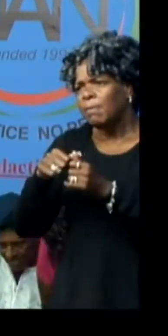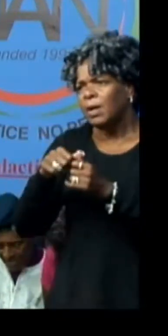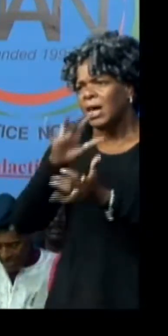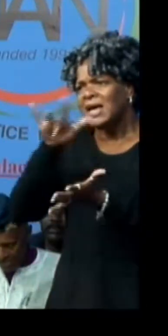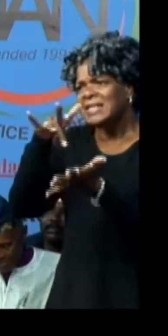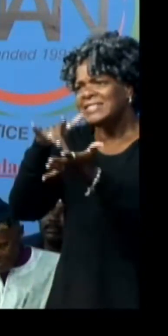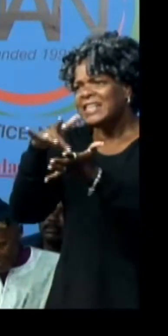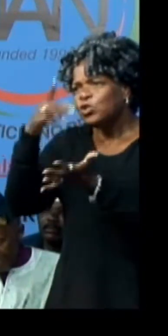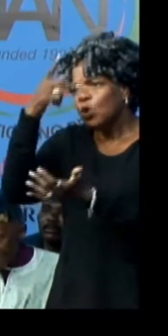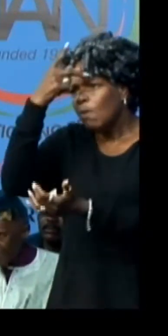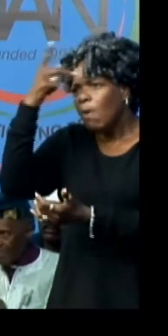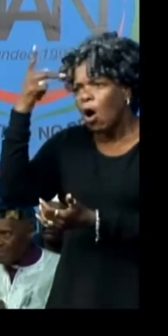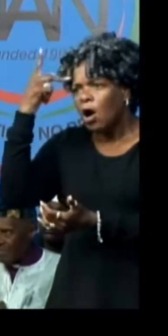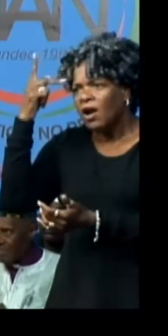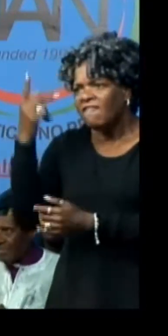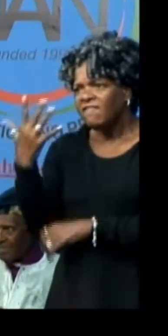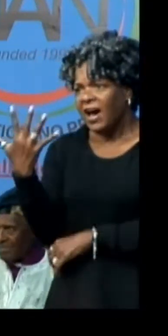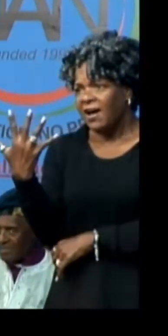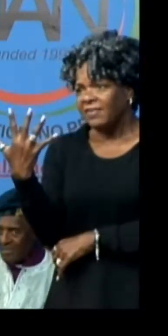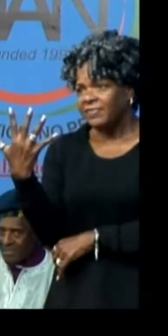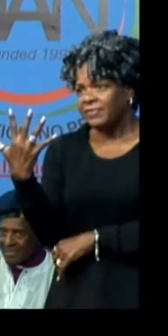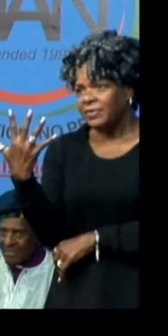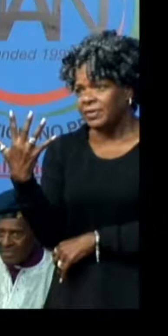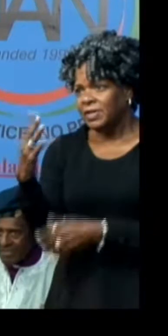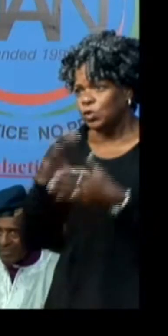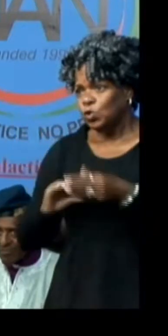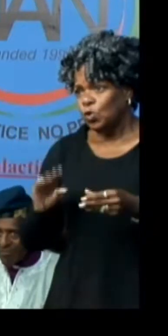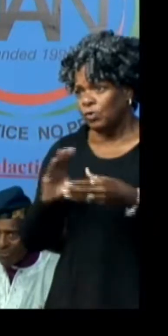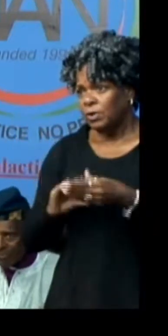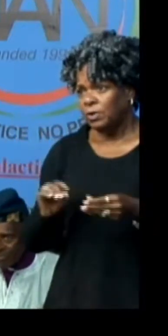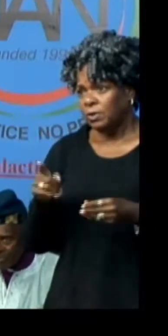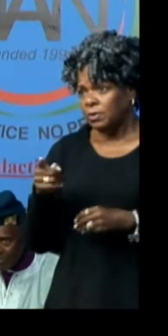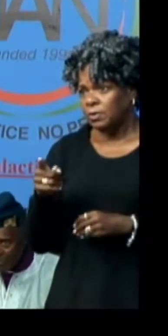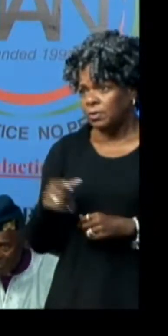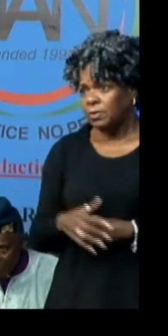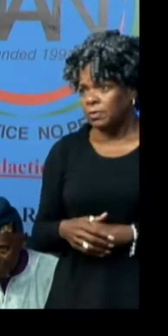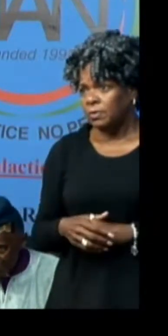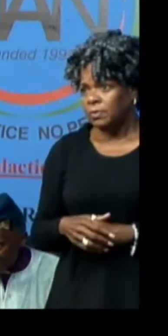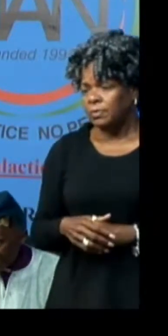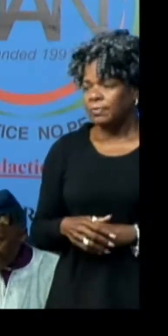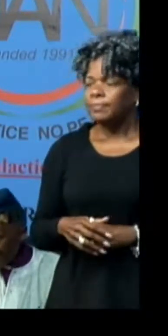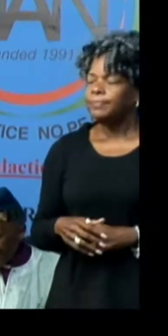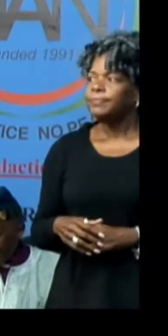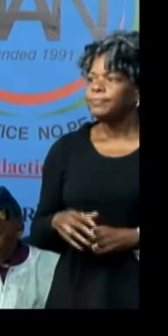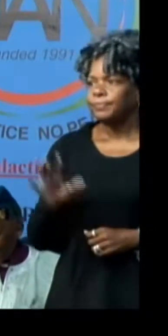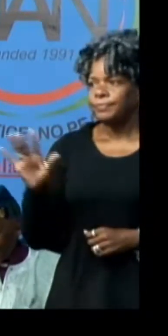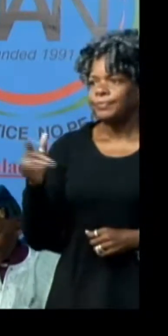So you notice I didn't give Dominique or Corey's age, so they're going to take me to lunch.